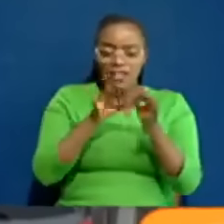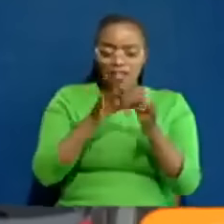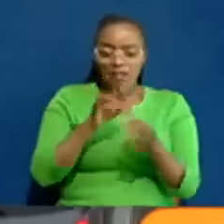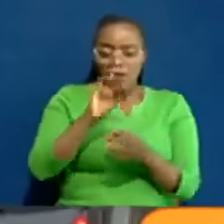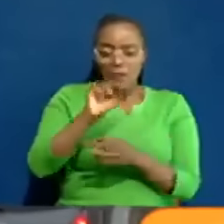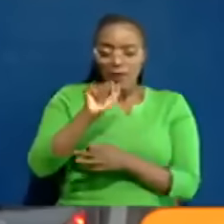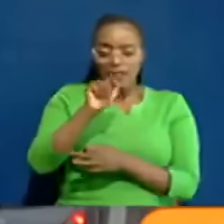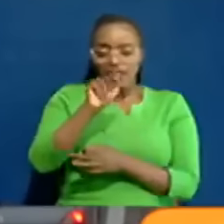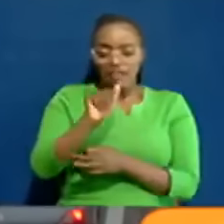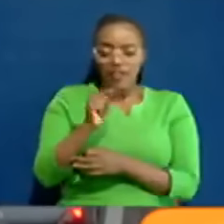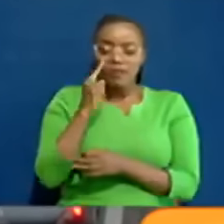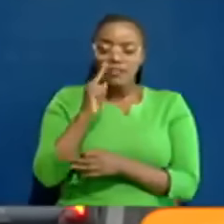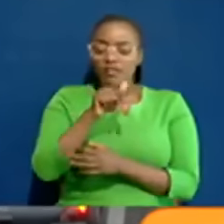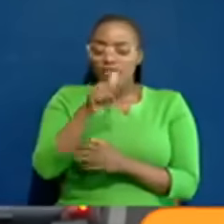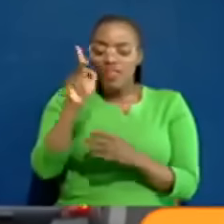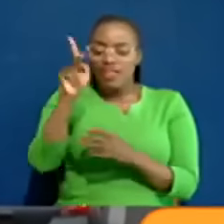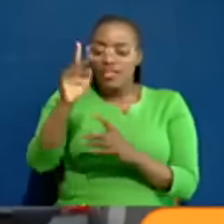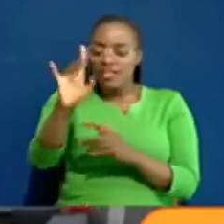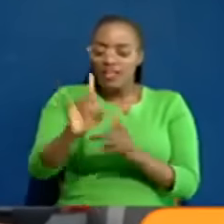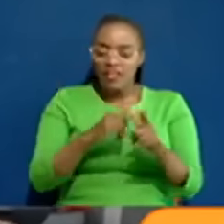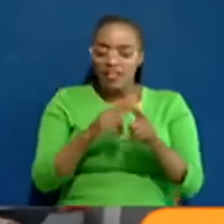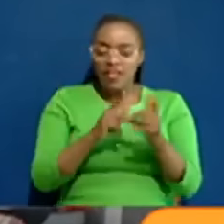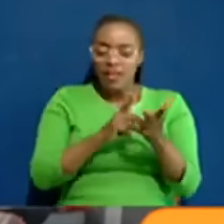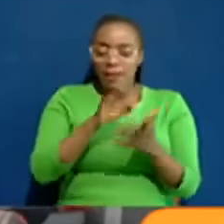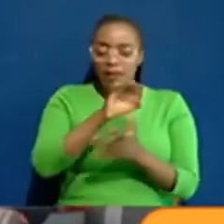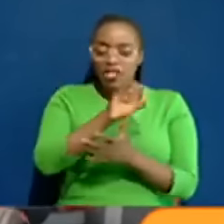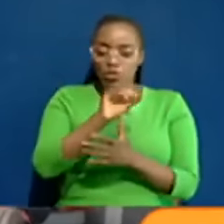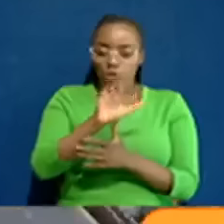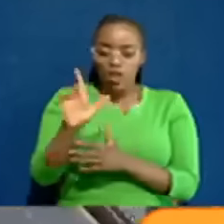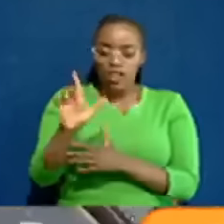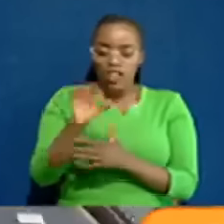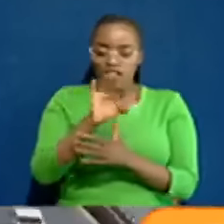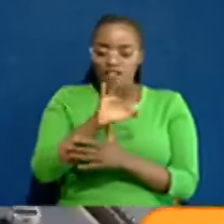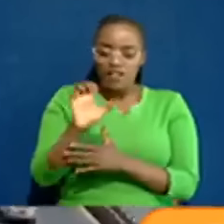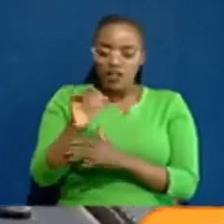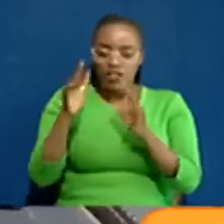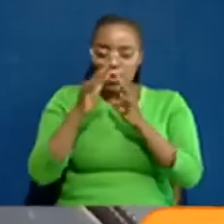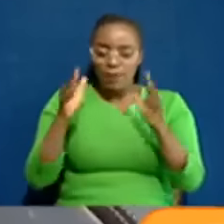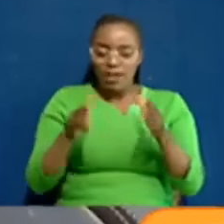see Kenyans begin to pay toll fees on major roads.